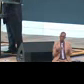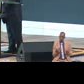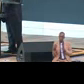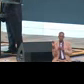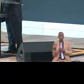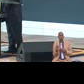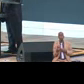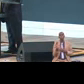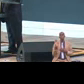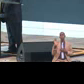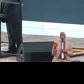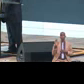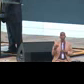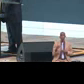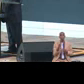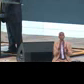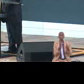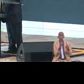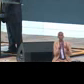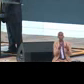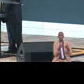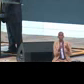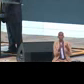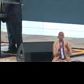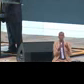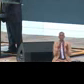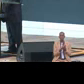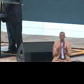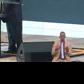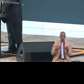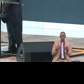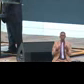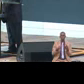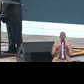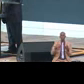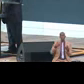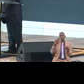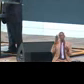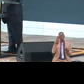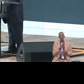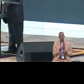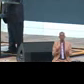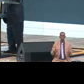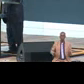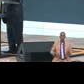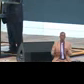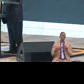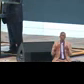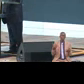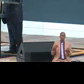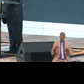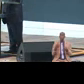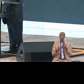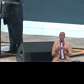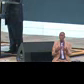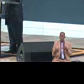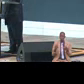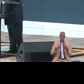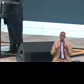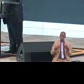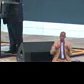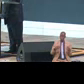go. Oh, he says, you know, one of them said, but I know Christ already. Everything I do, Christ liveth